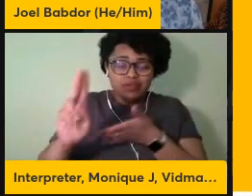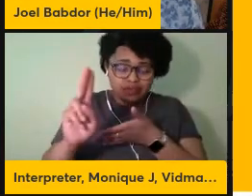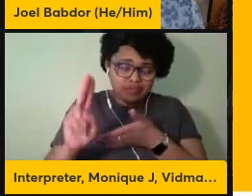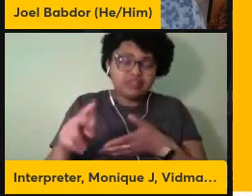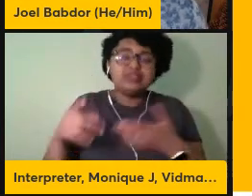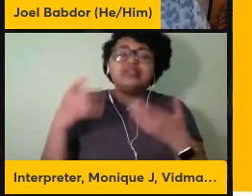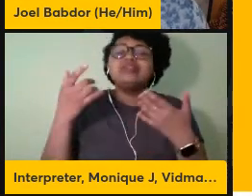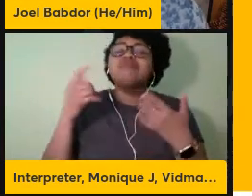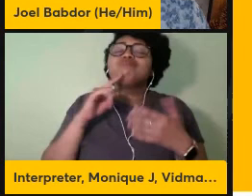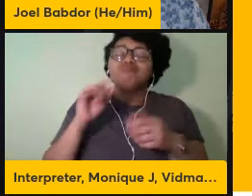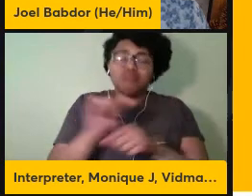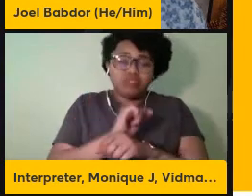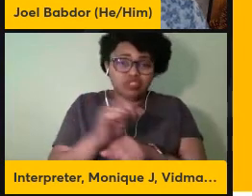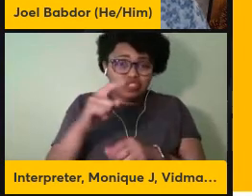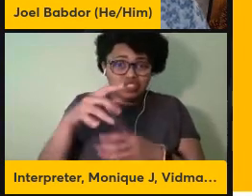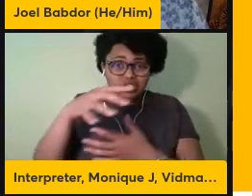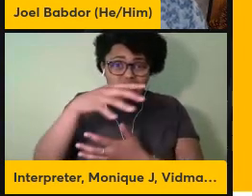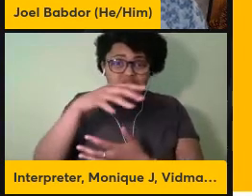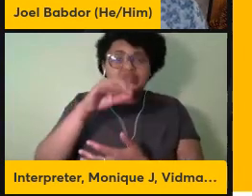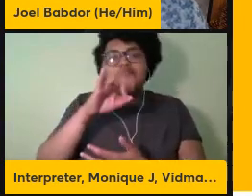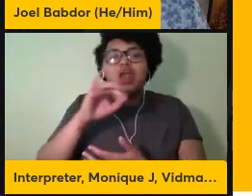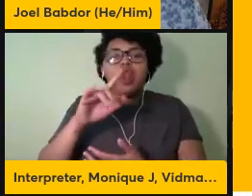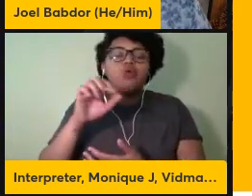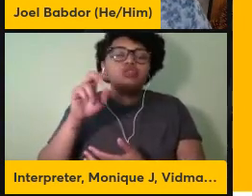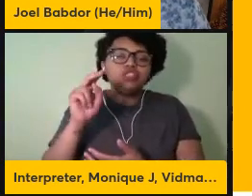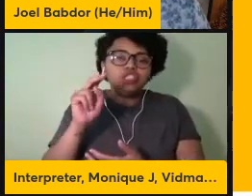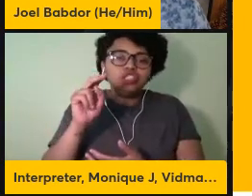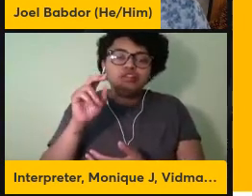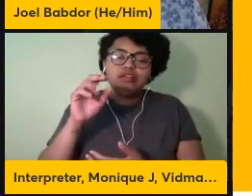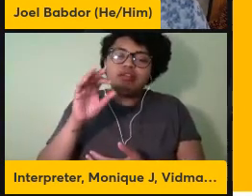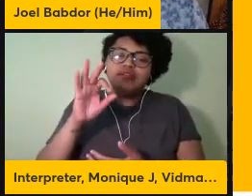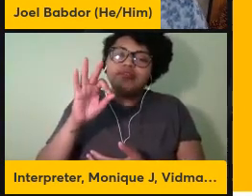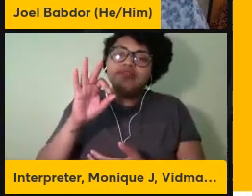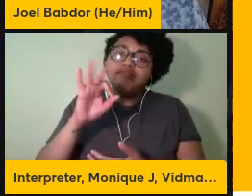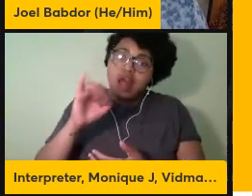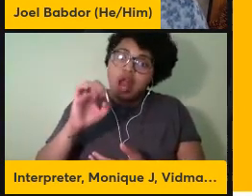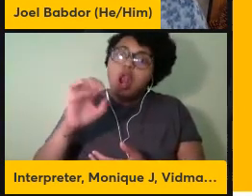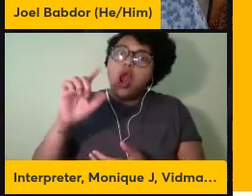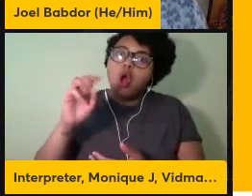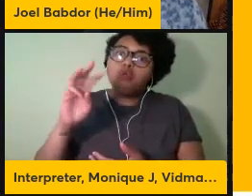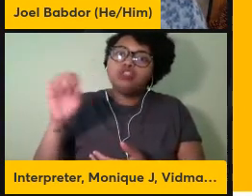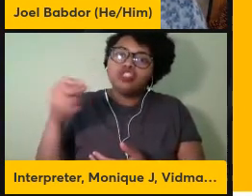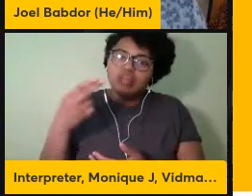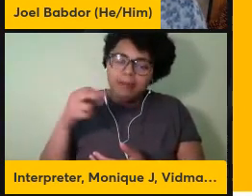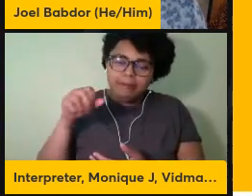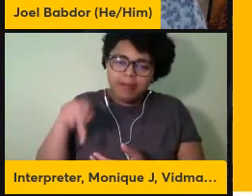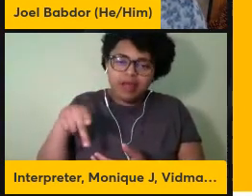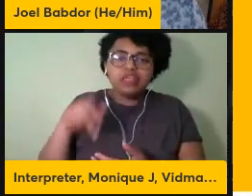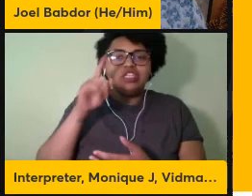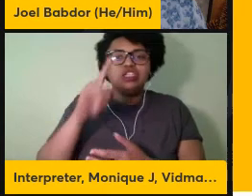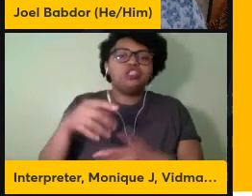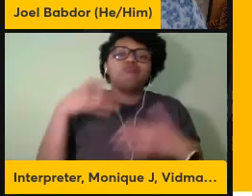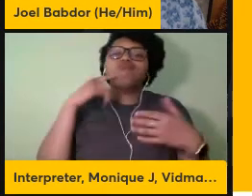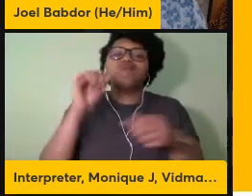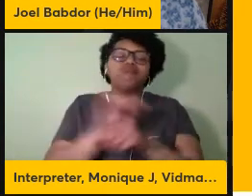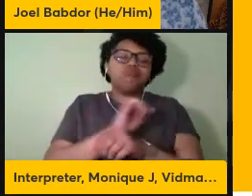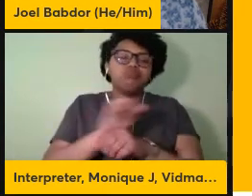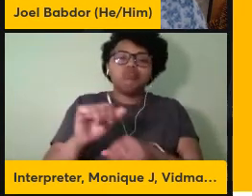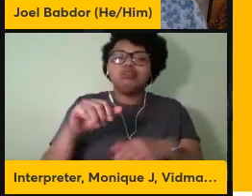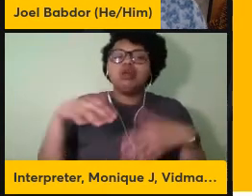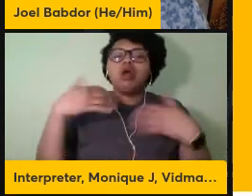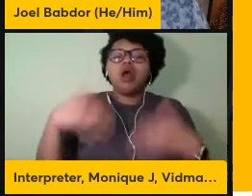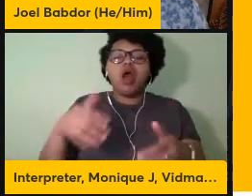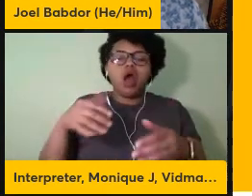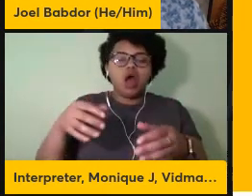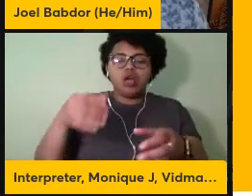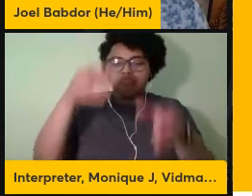Institute Fellowship and is a Jackie Robinson Foundation Scholar. Her current research focuses on understanding virus